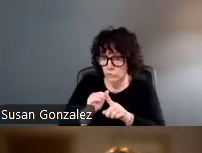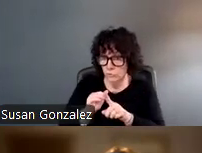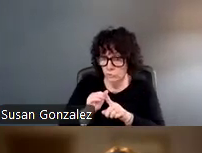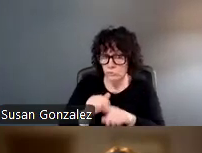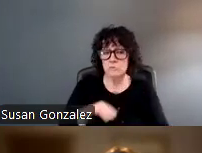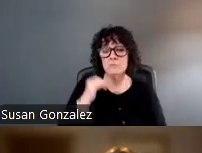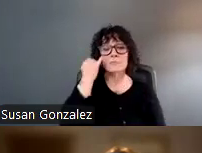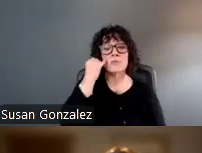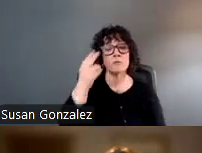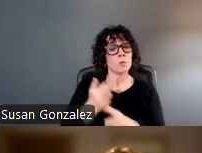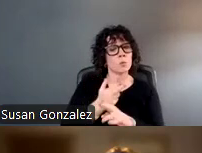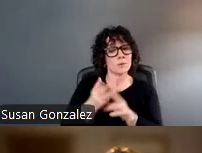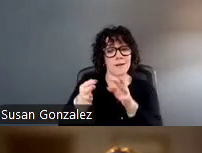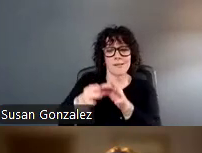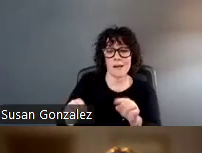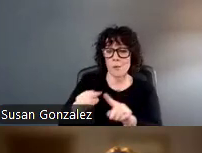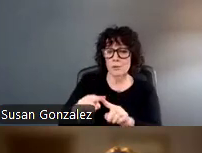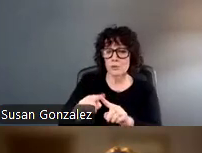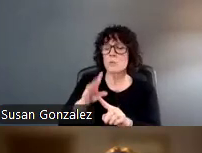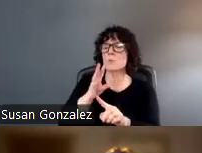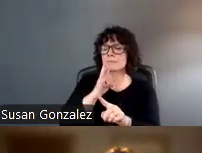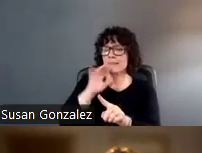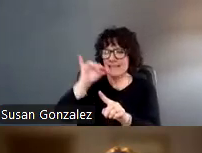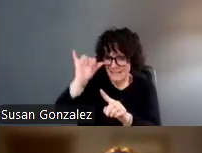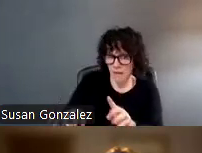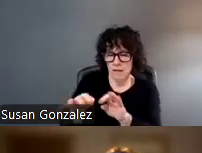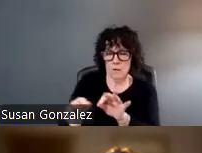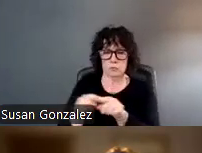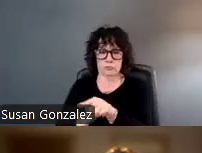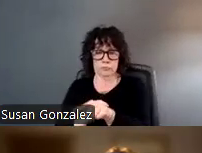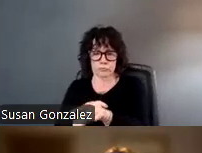Original Audio if you prefer not to hear the original speaker's voice.